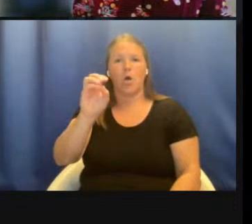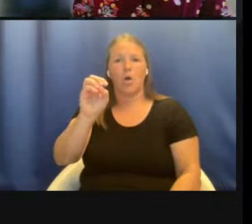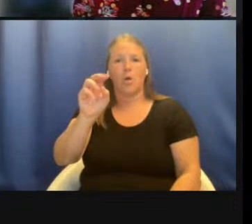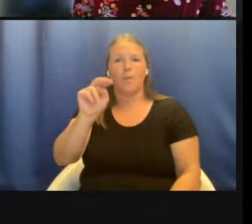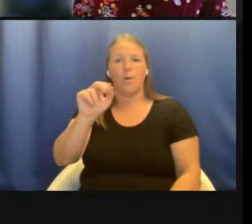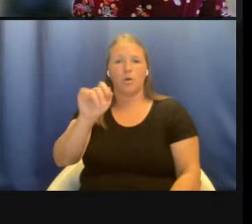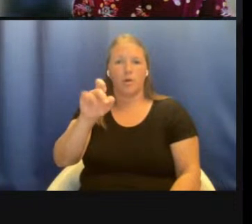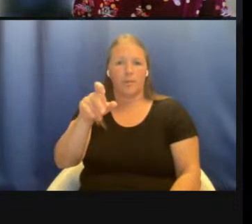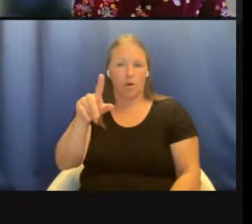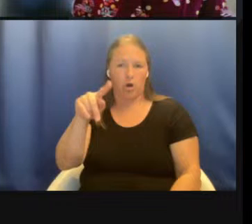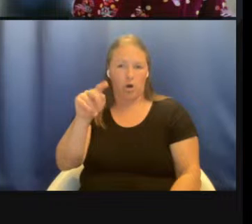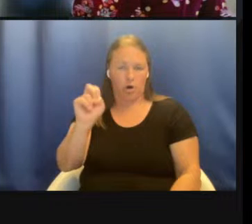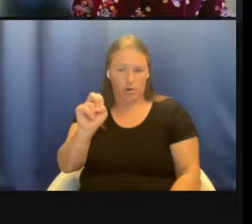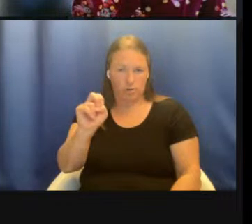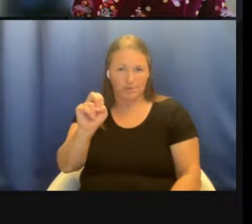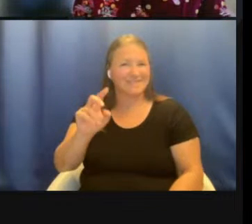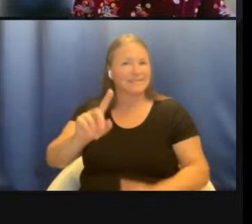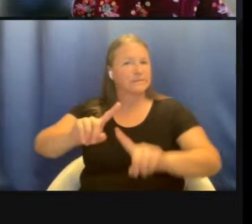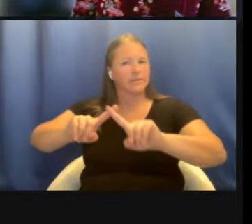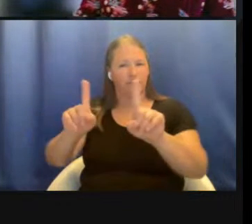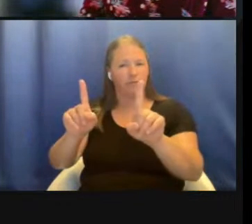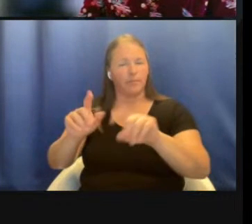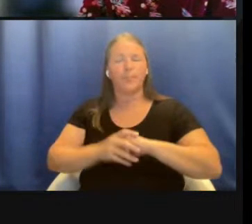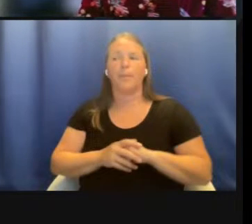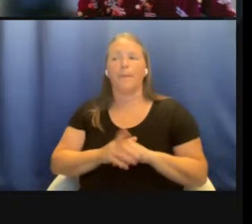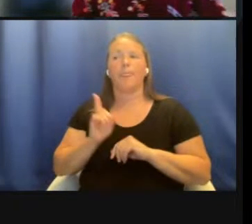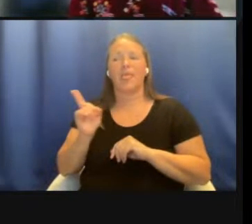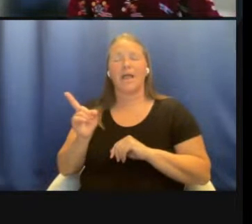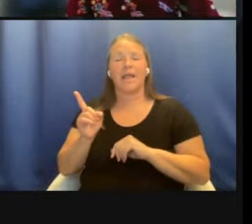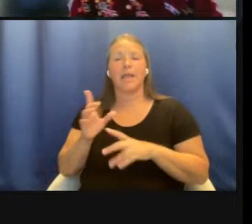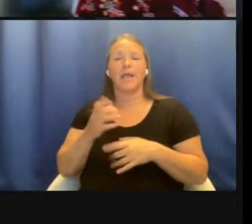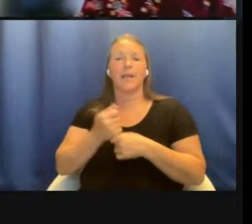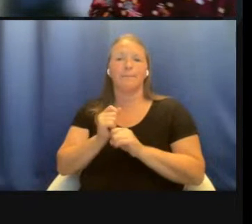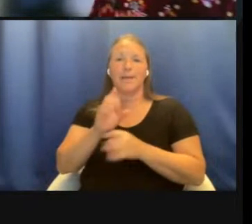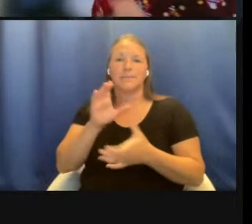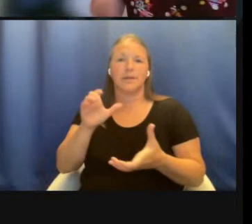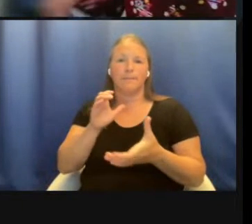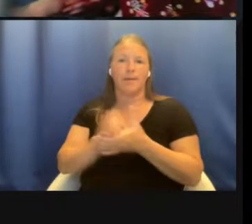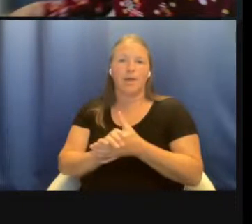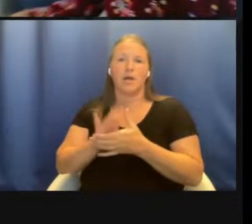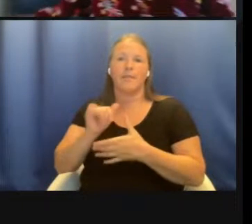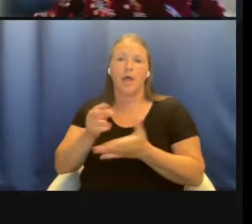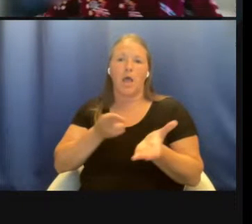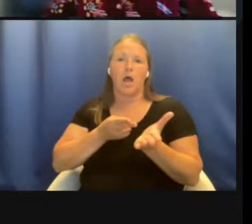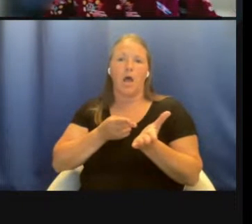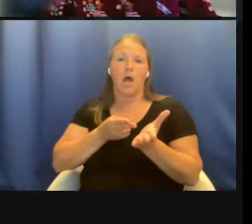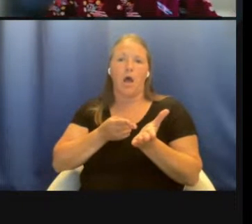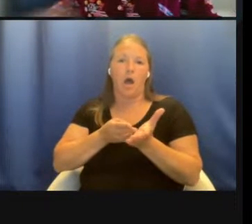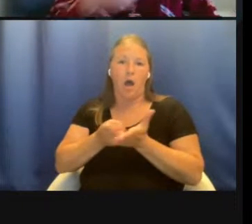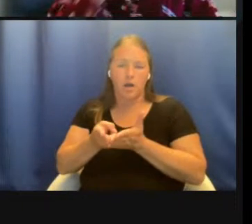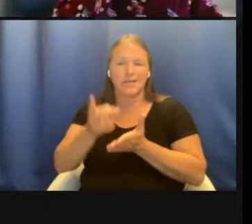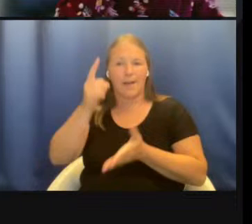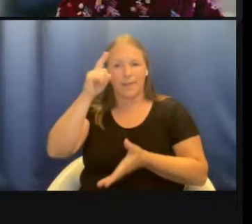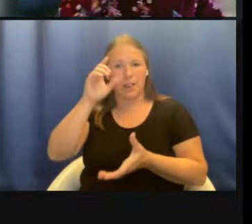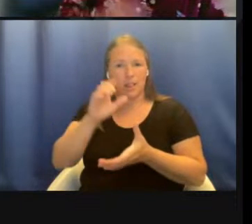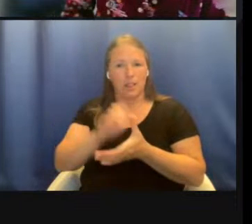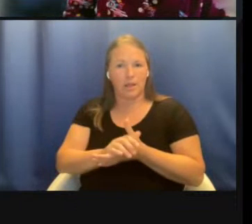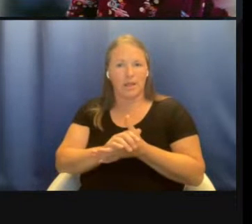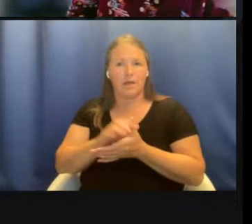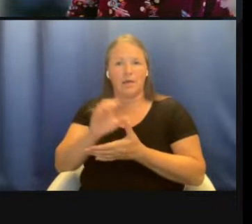makes a marriage that I think, honestly, Elizabeth is so beaten down by the other marriages that she can live with this